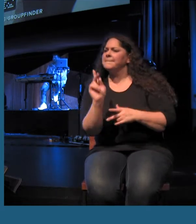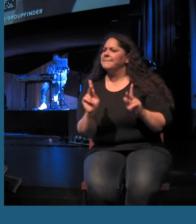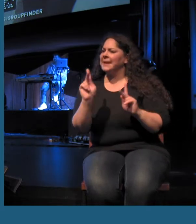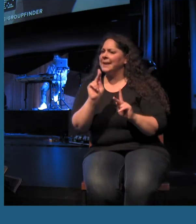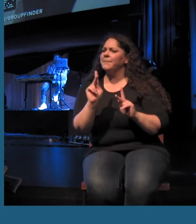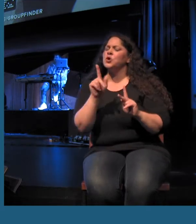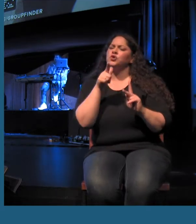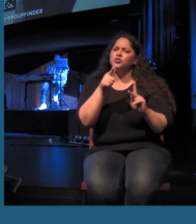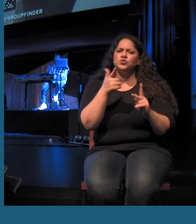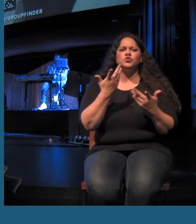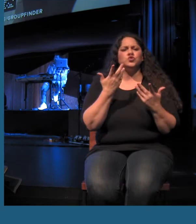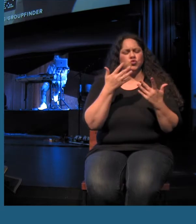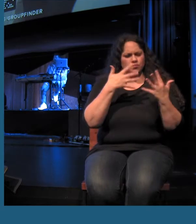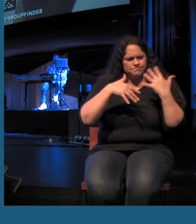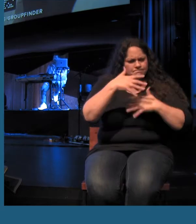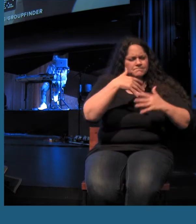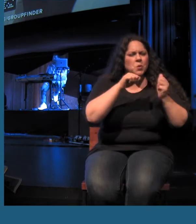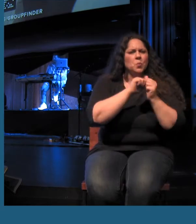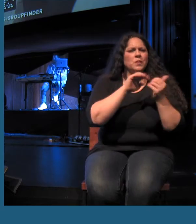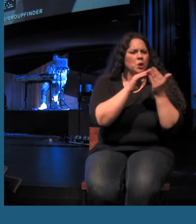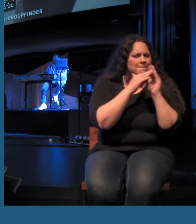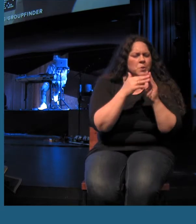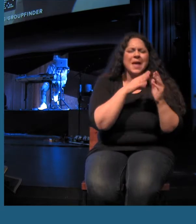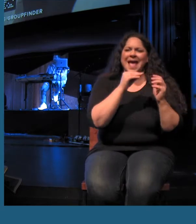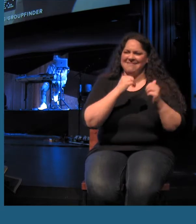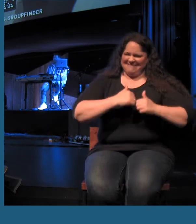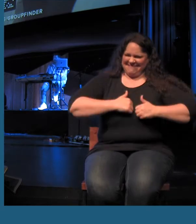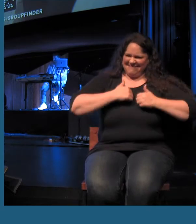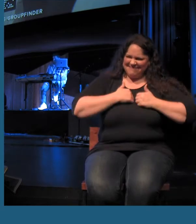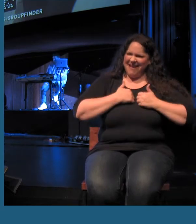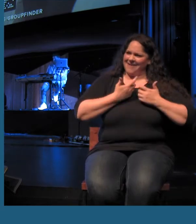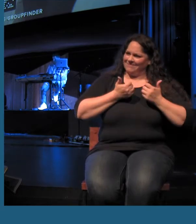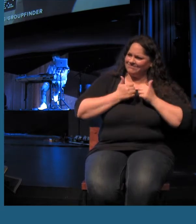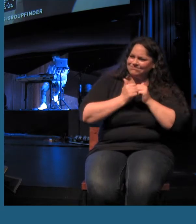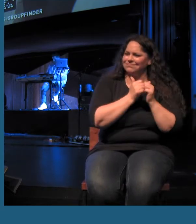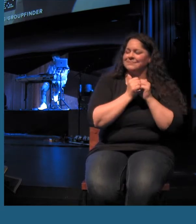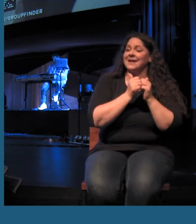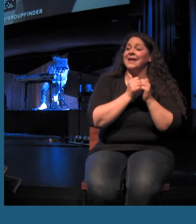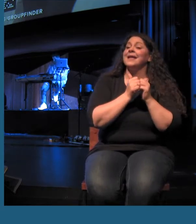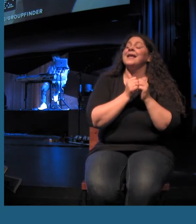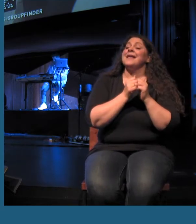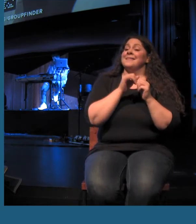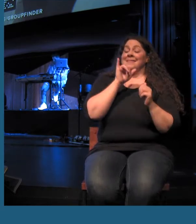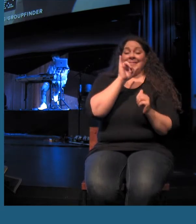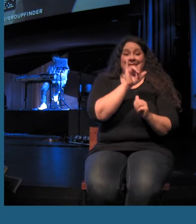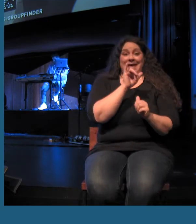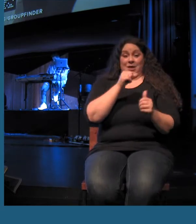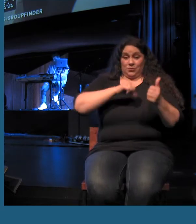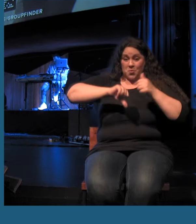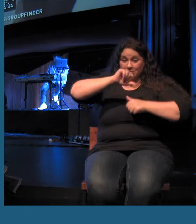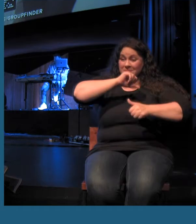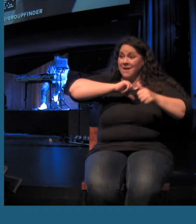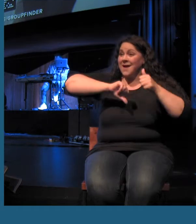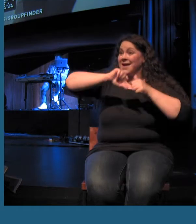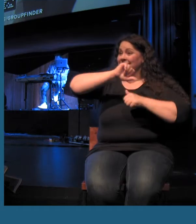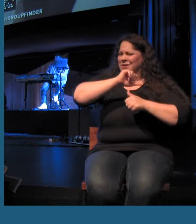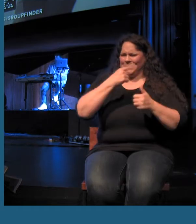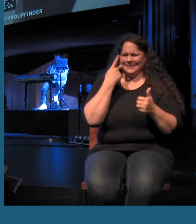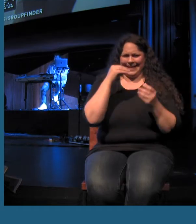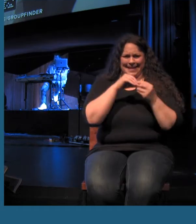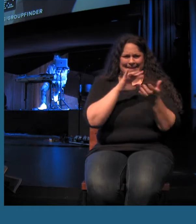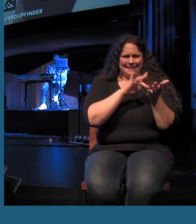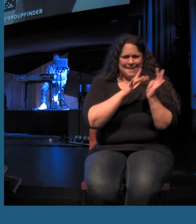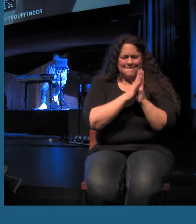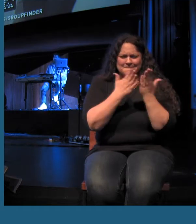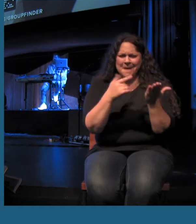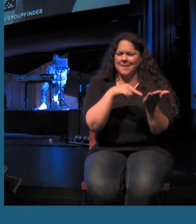together and do intentional community with one another. And one another is in the Bible, like a lot of times, right? And we see like